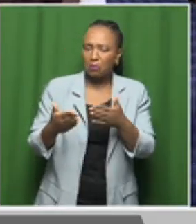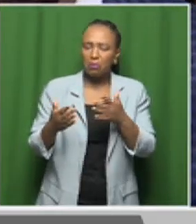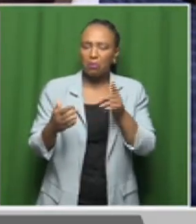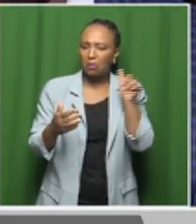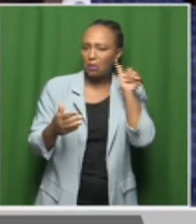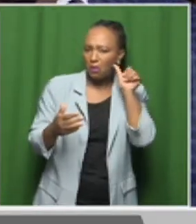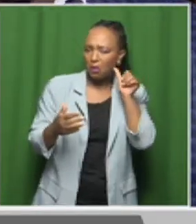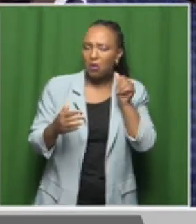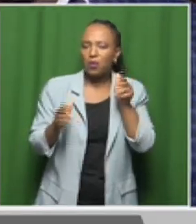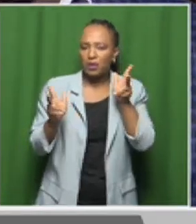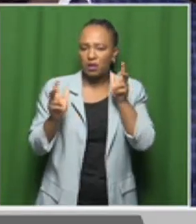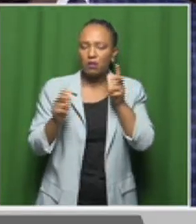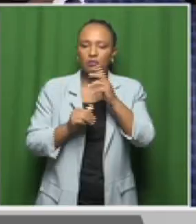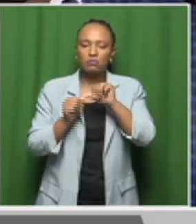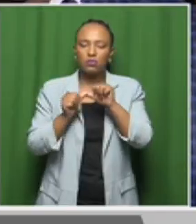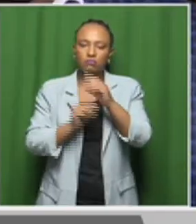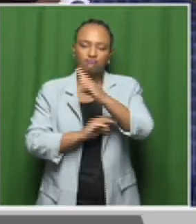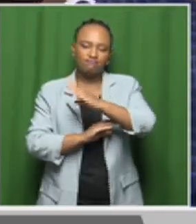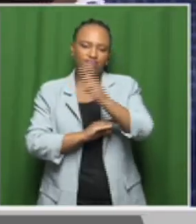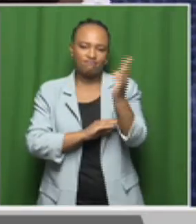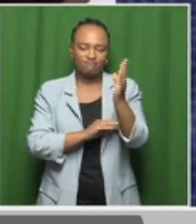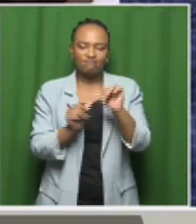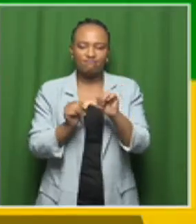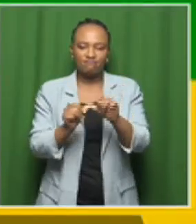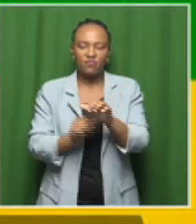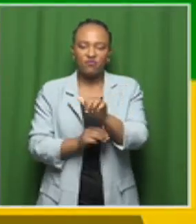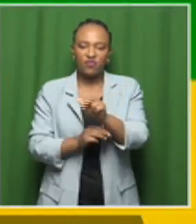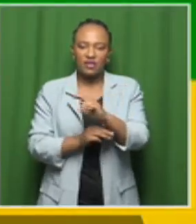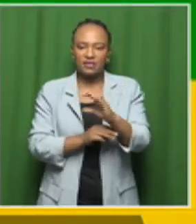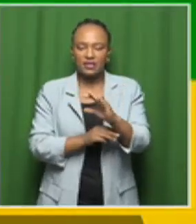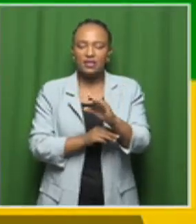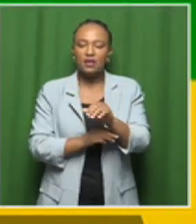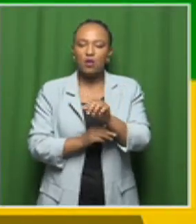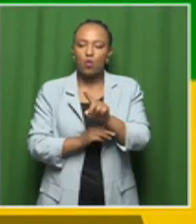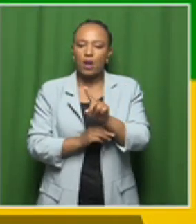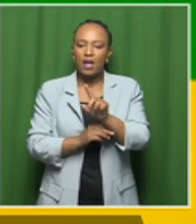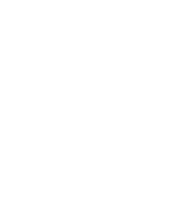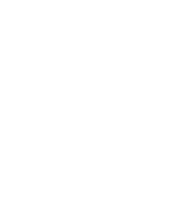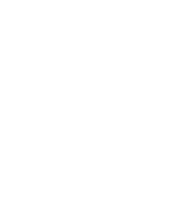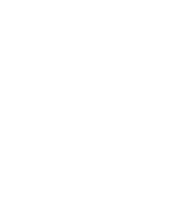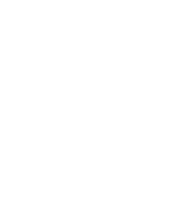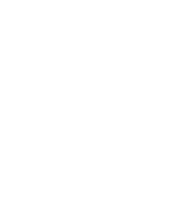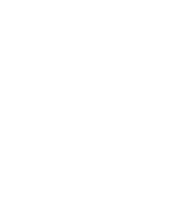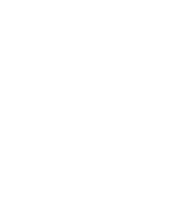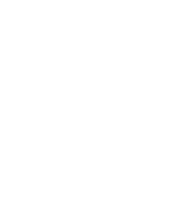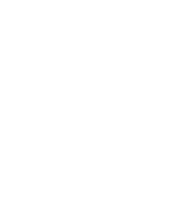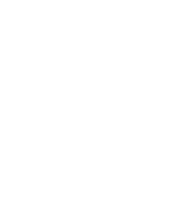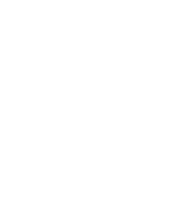continues. So we'll continue to monitor those developments for the ANC's 113th anniversary celebrations.